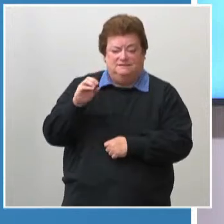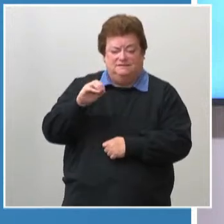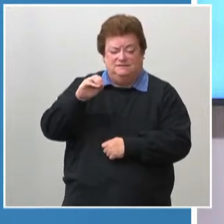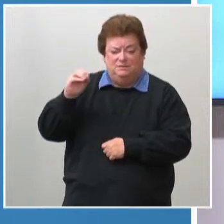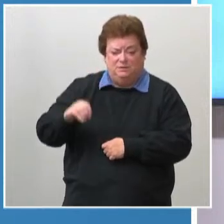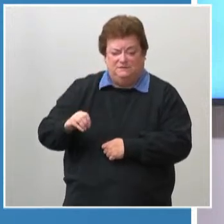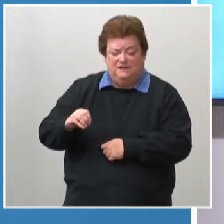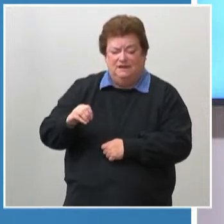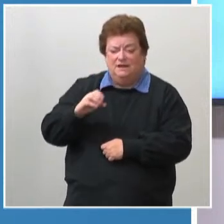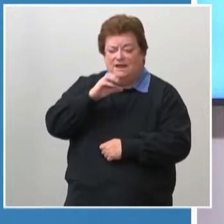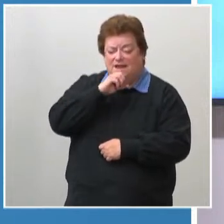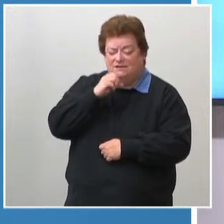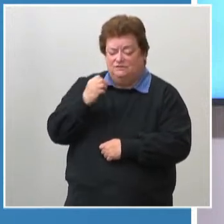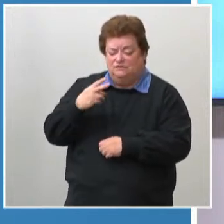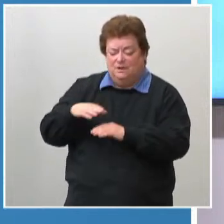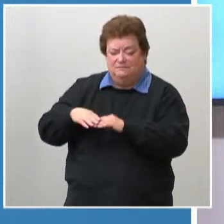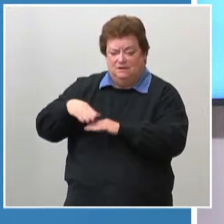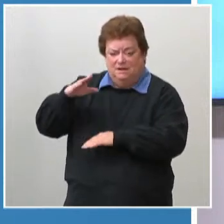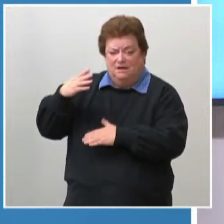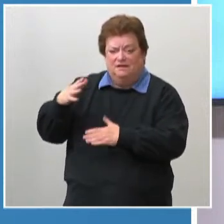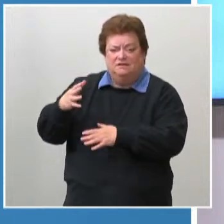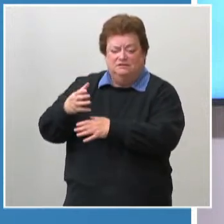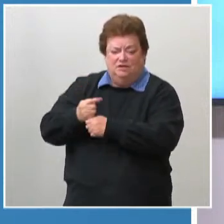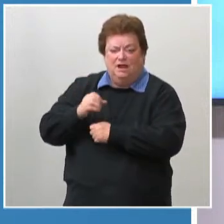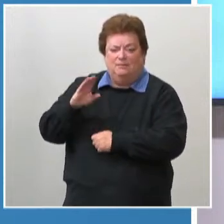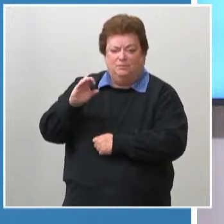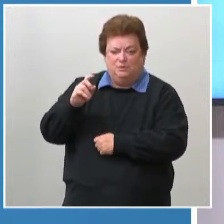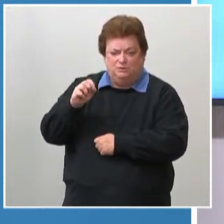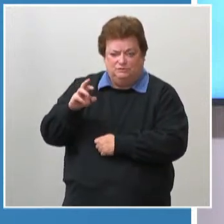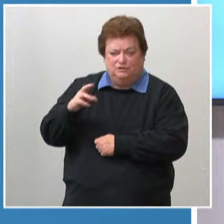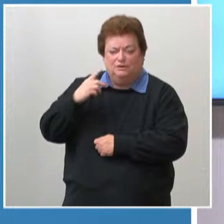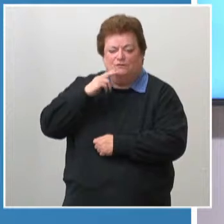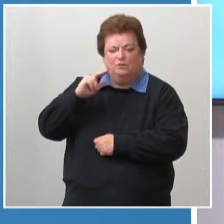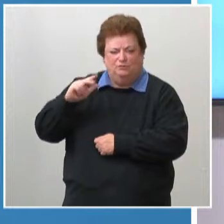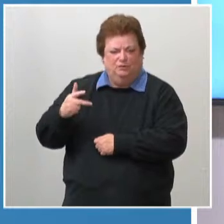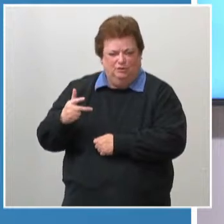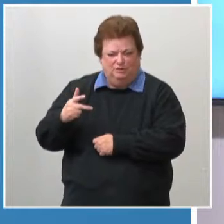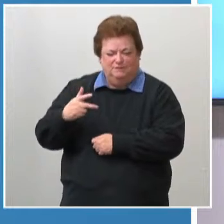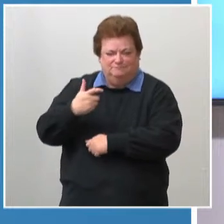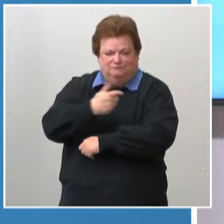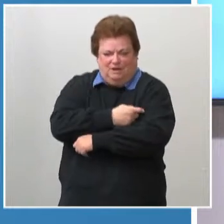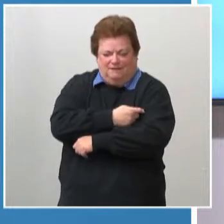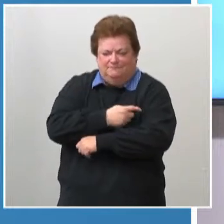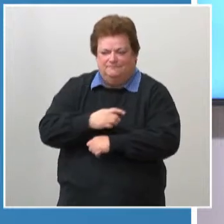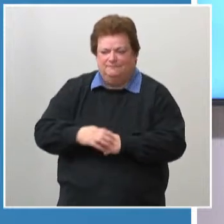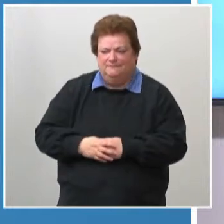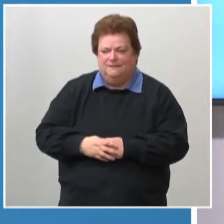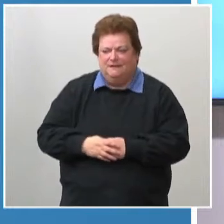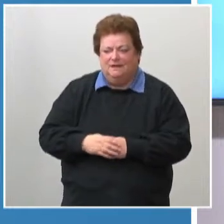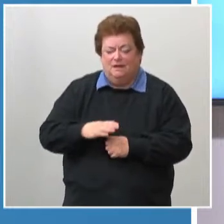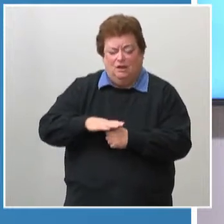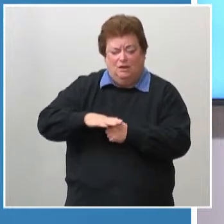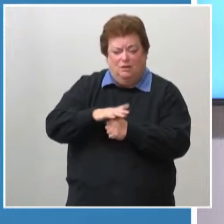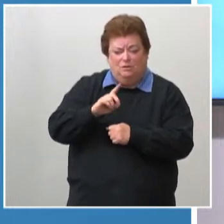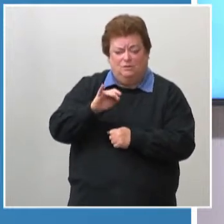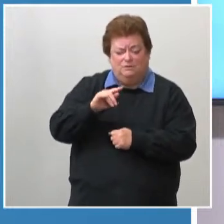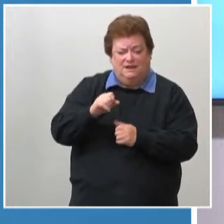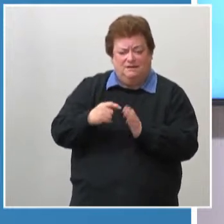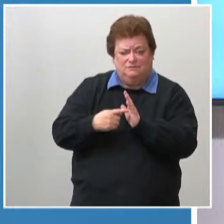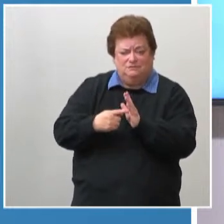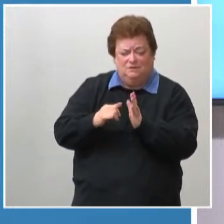of residents ages 12 and up have now received a booster or third dose. Our local data shows that more